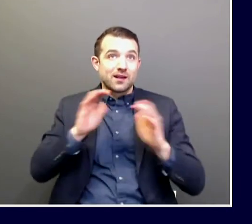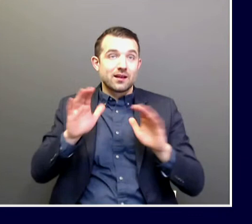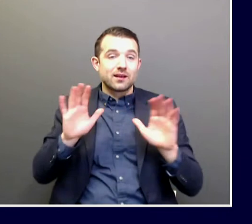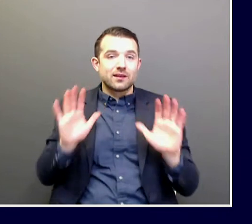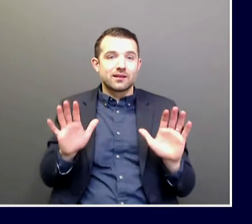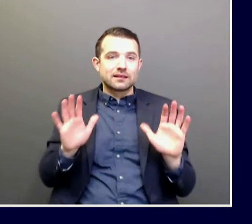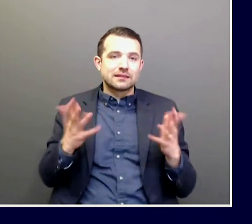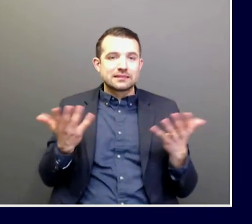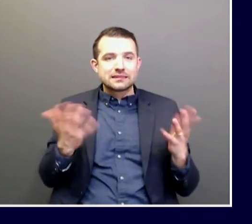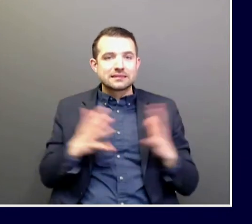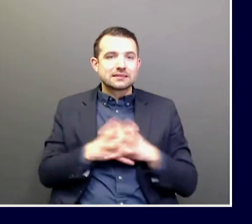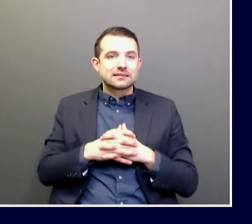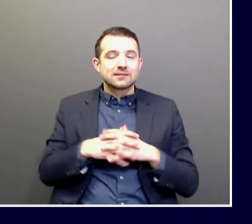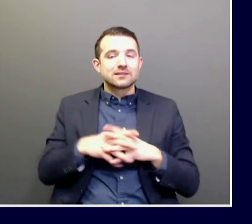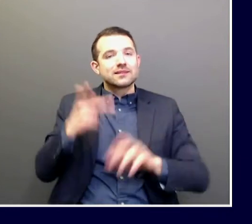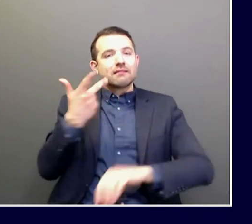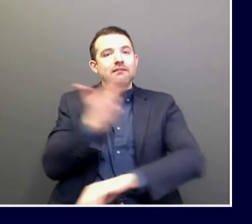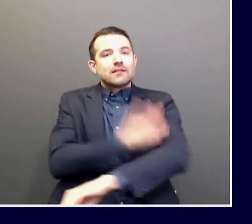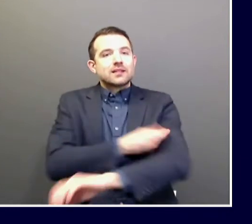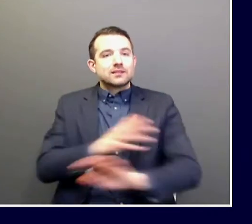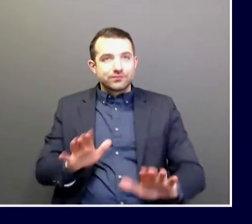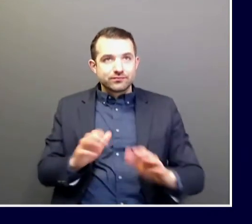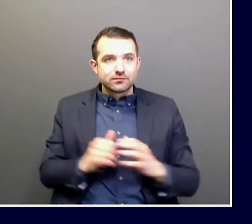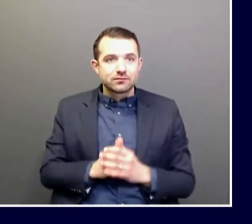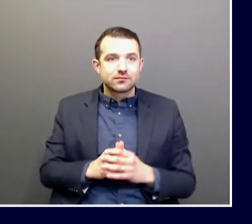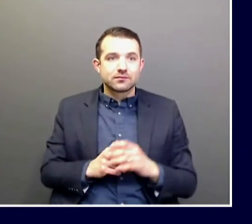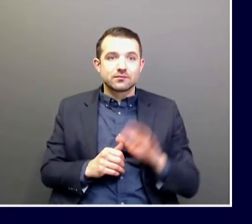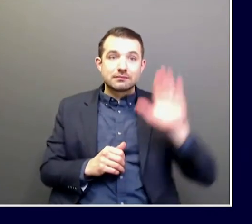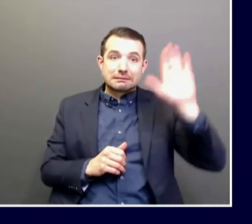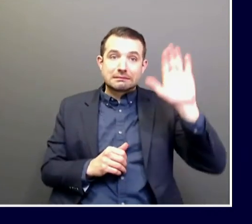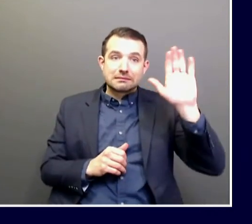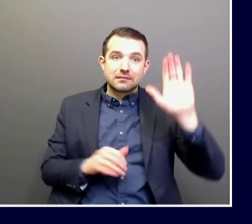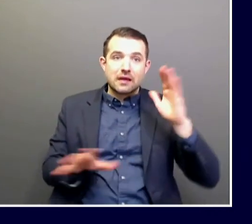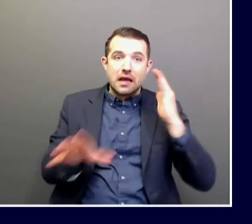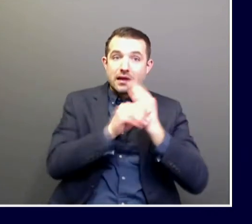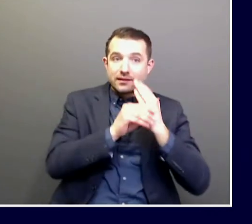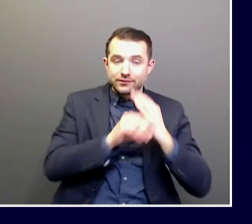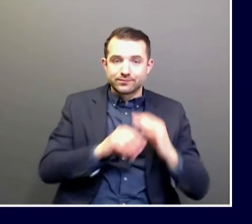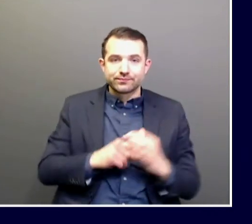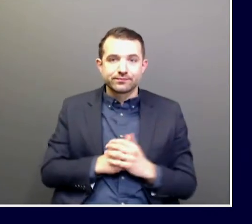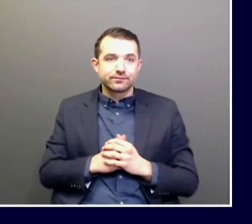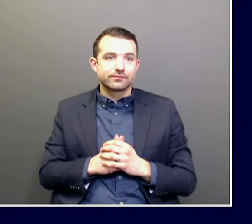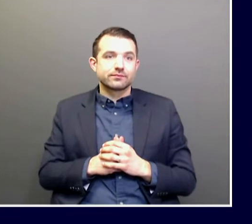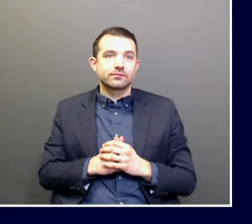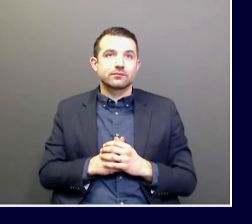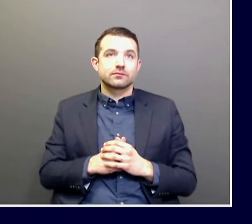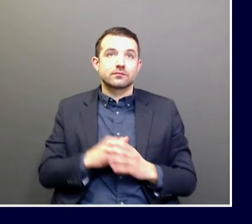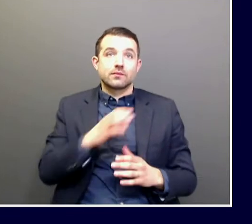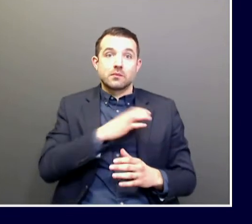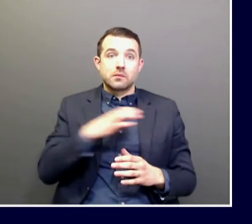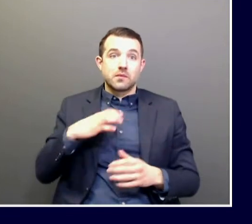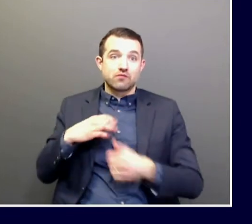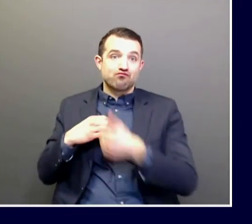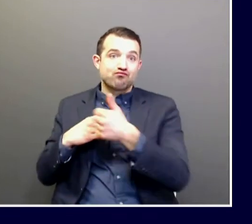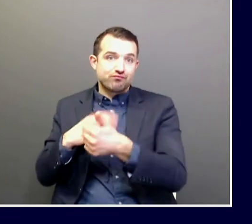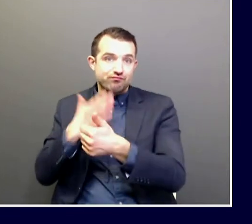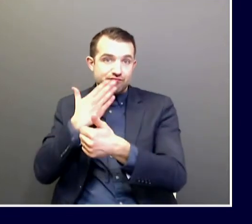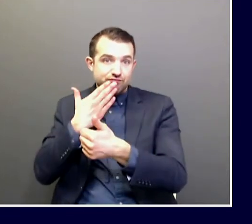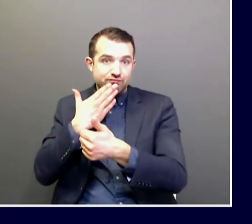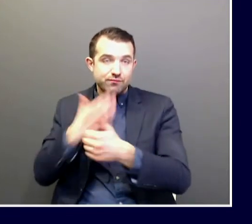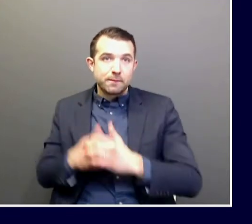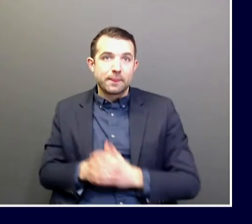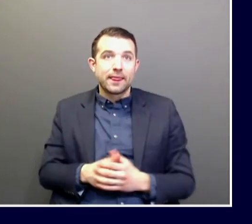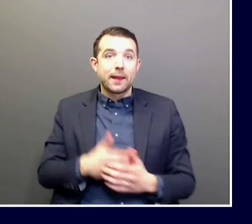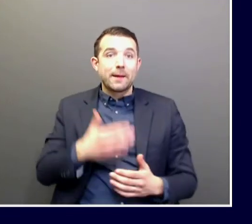patience. Chris, I would build on that. I would build on what the commissioner noted. I don't think I'm going to, this is not labeled as misinformation,